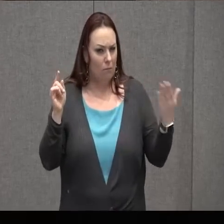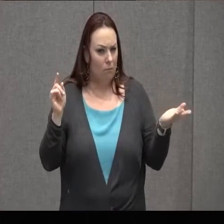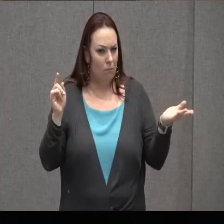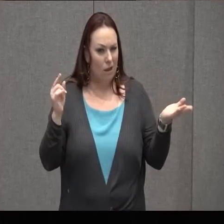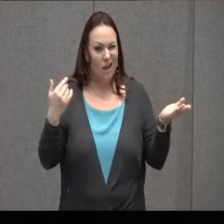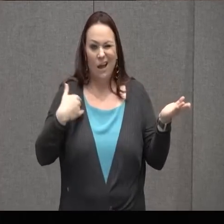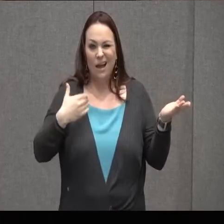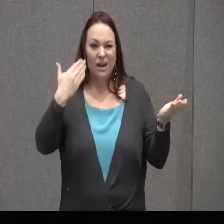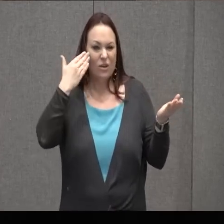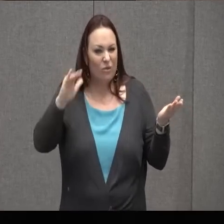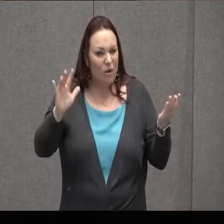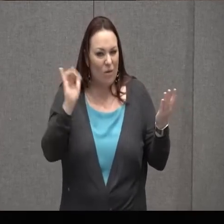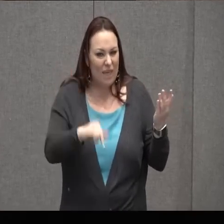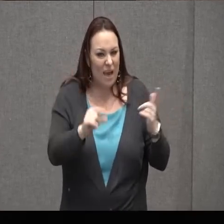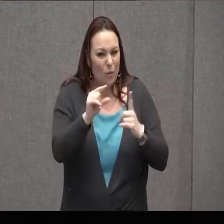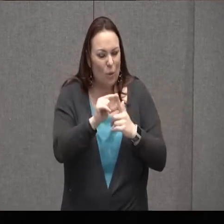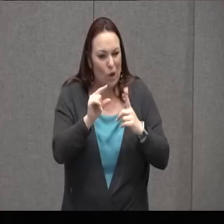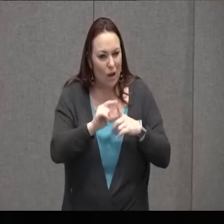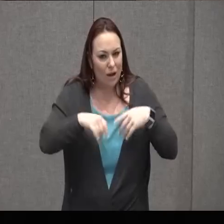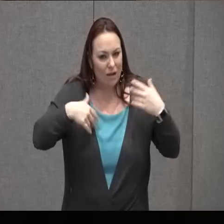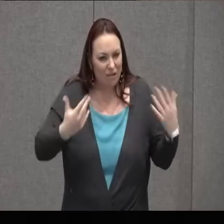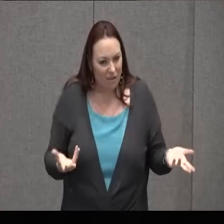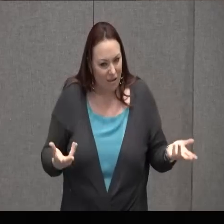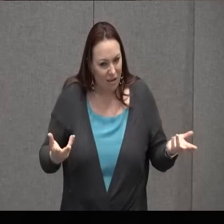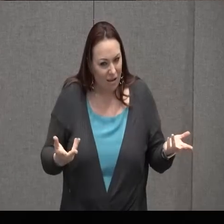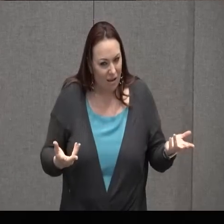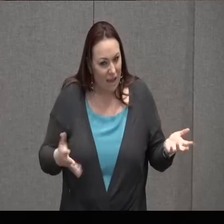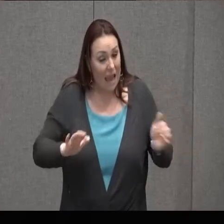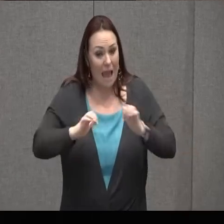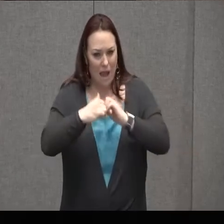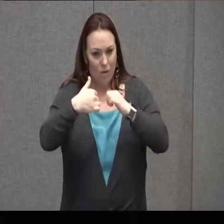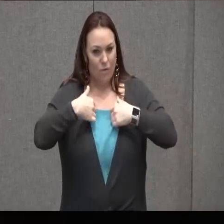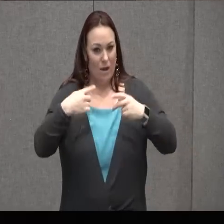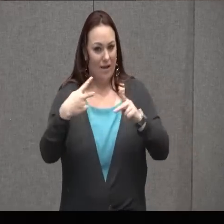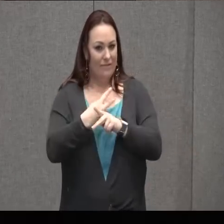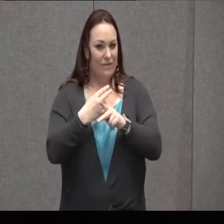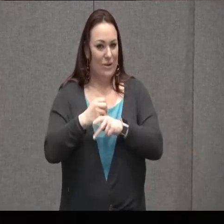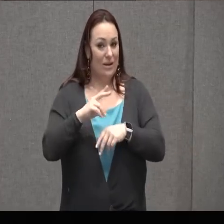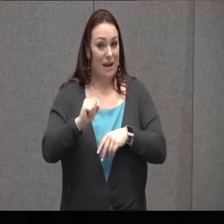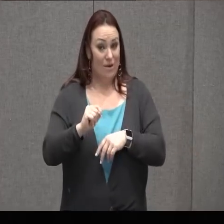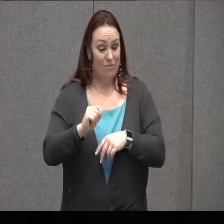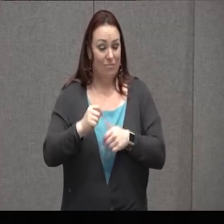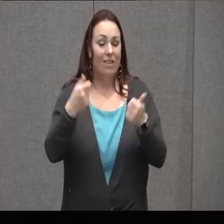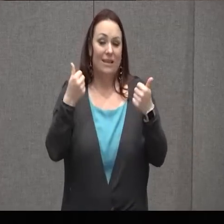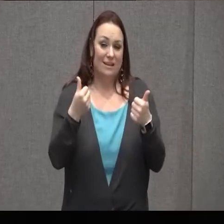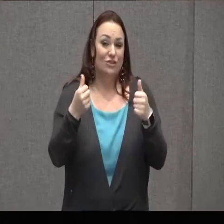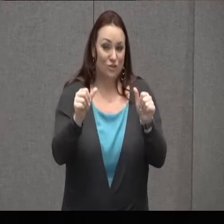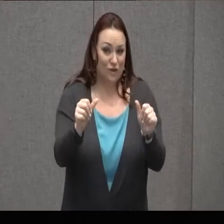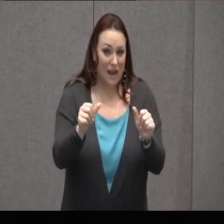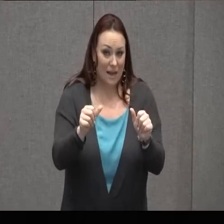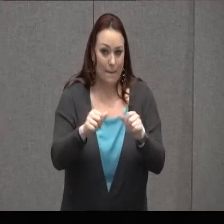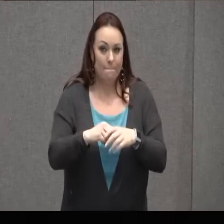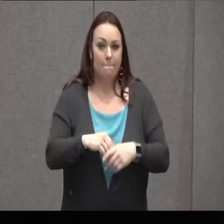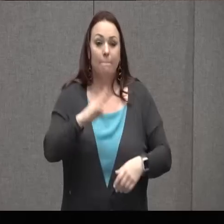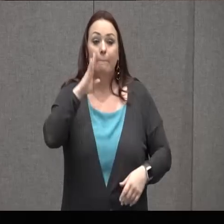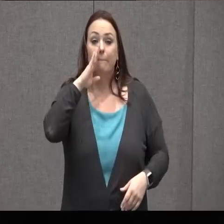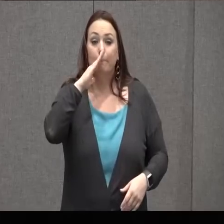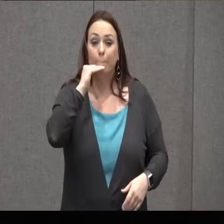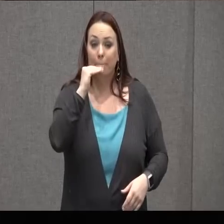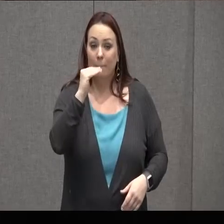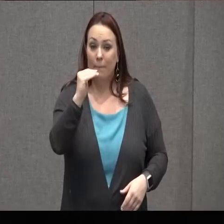don't know what this word is. How could we figure this out? Let's try it. Well,